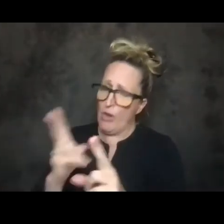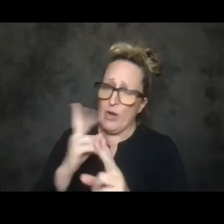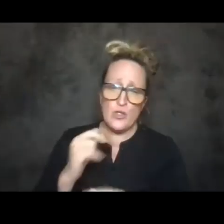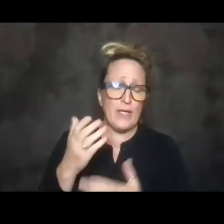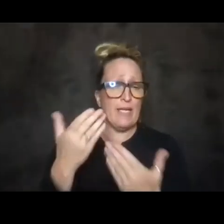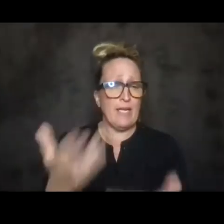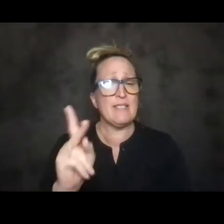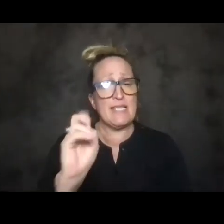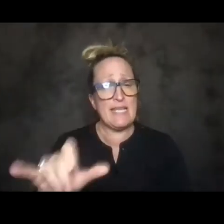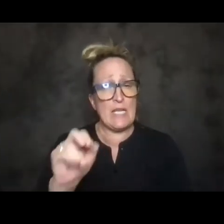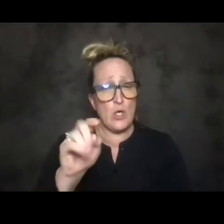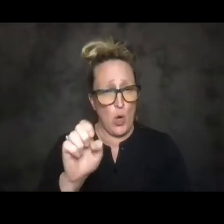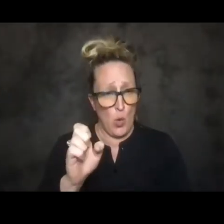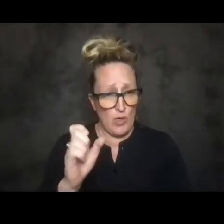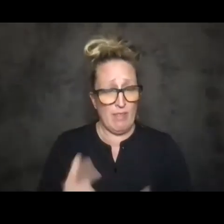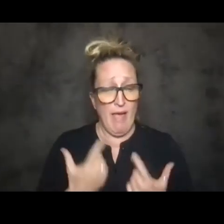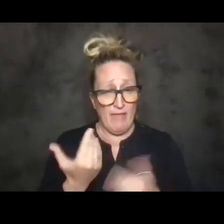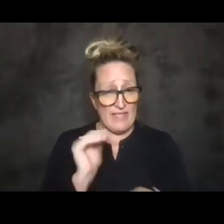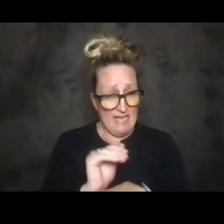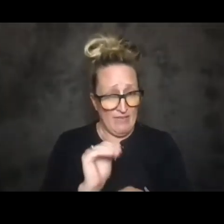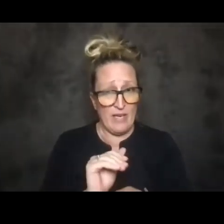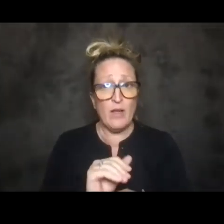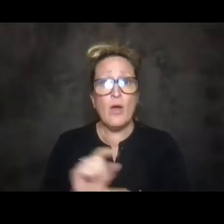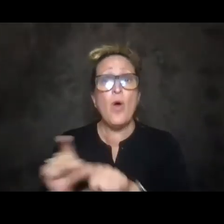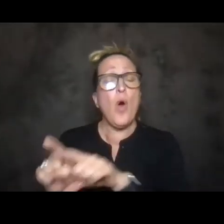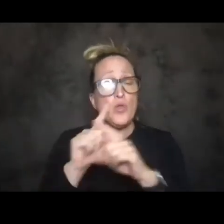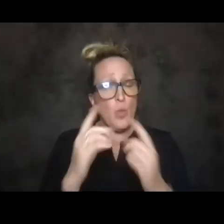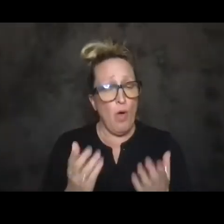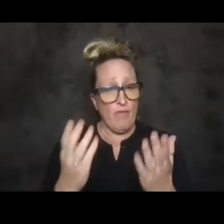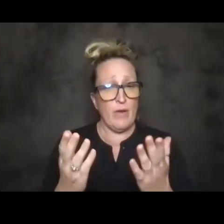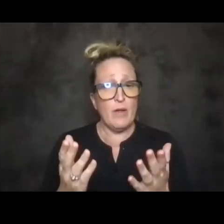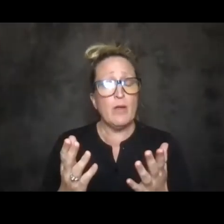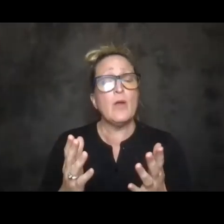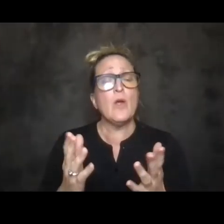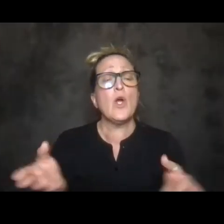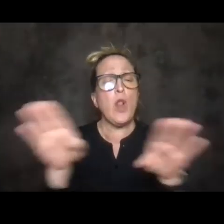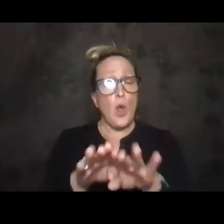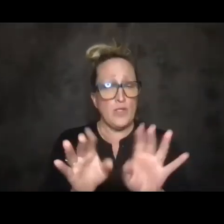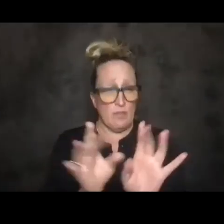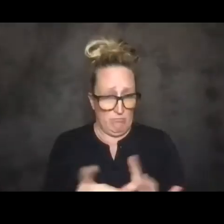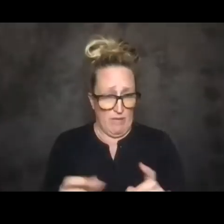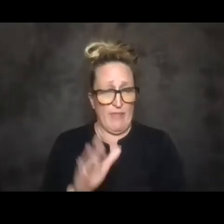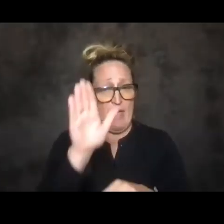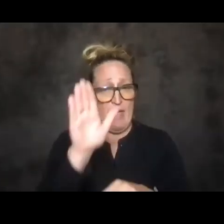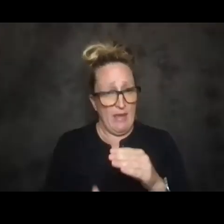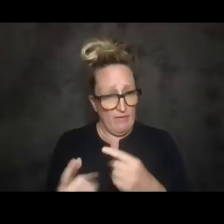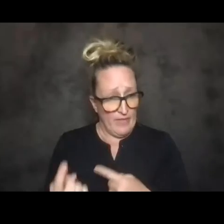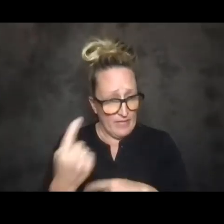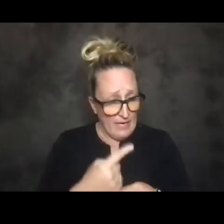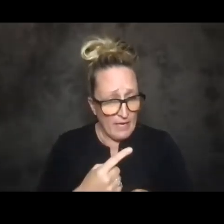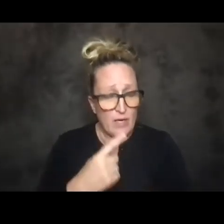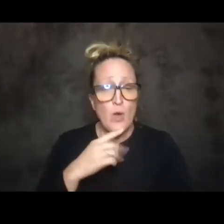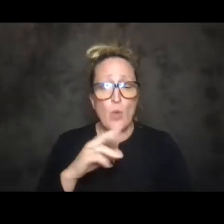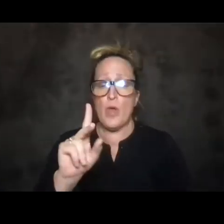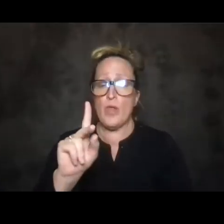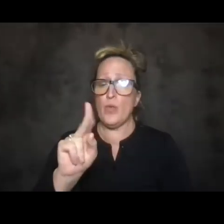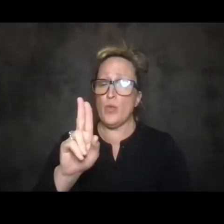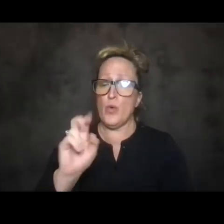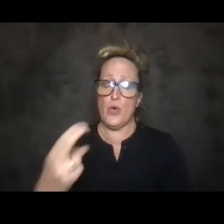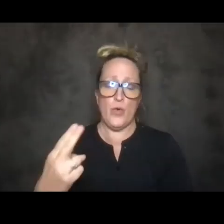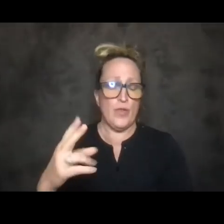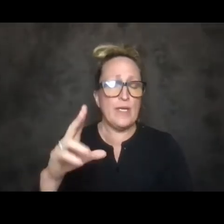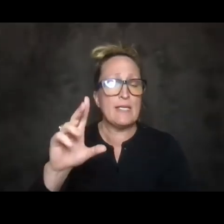keynote with us live this evening, and will also offer live closing commentary at the end of the evening in conversation with Ruth Dickey from the